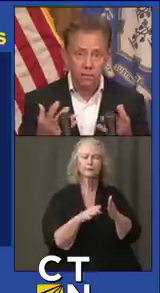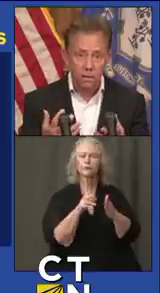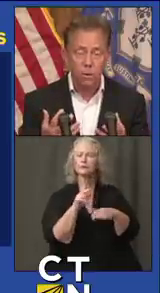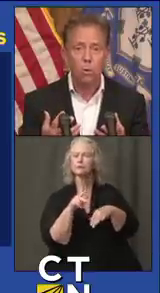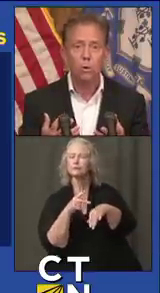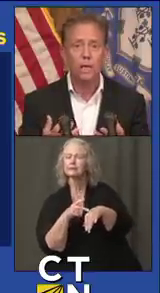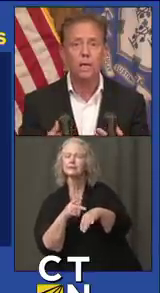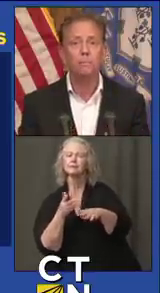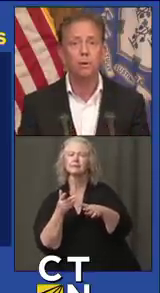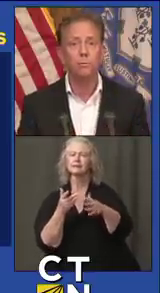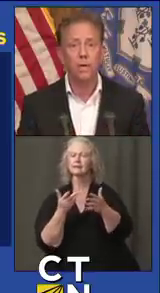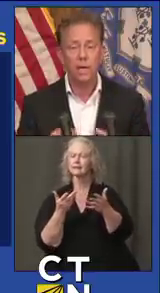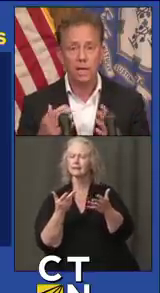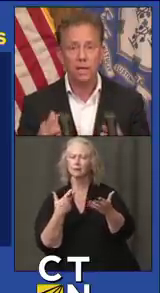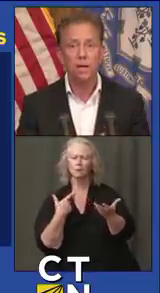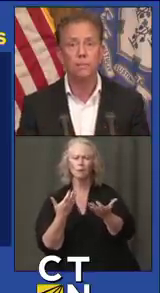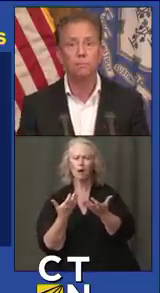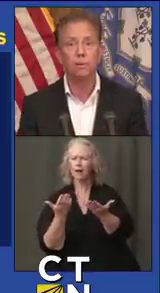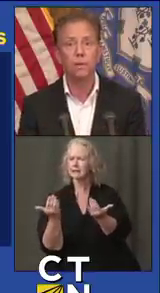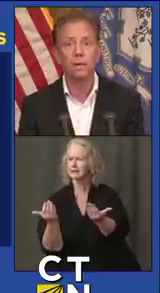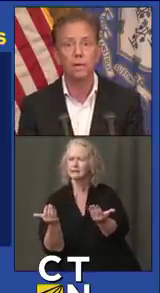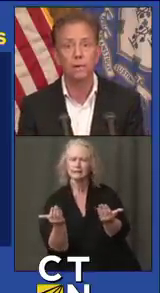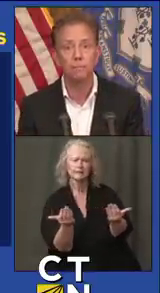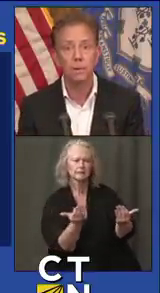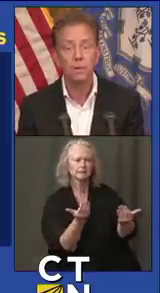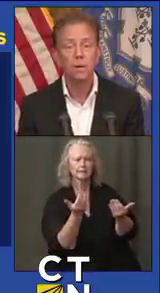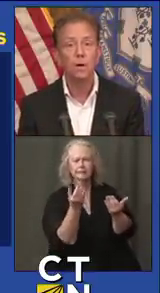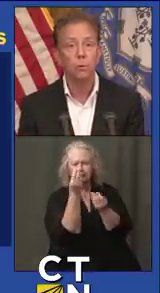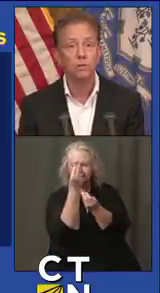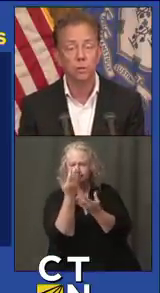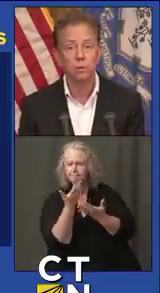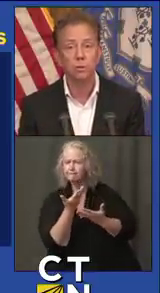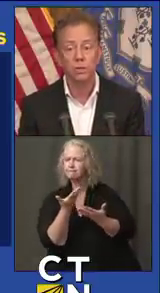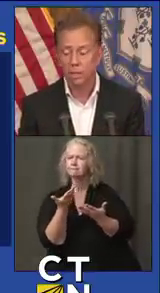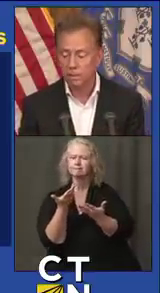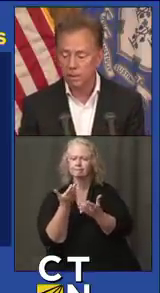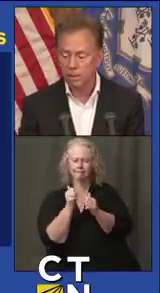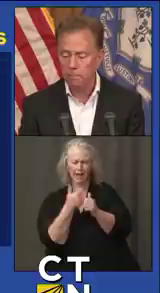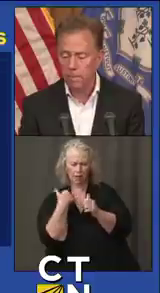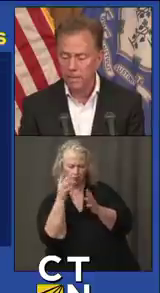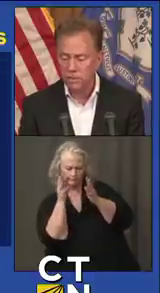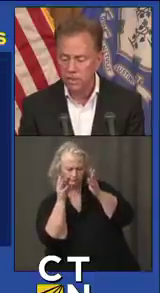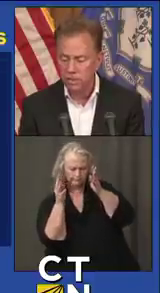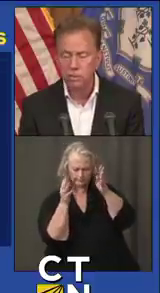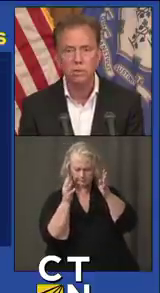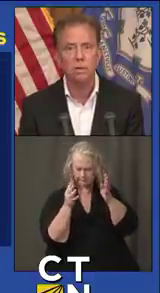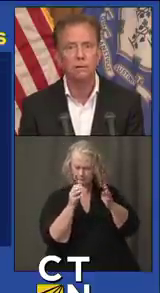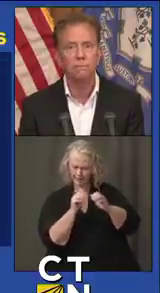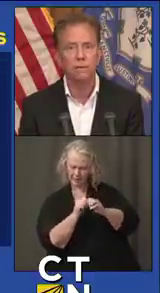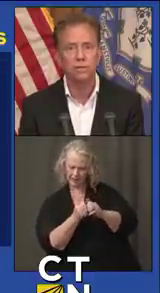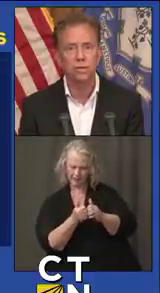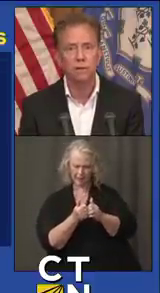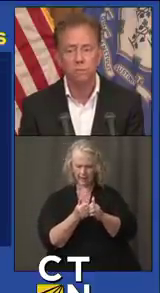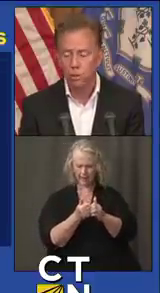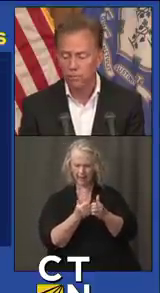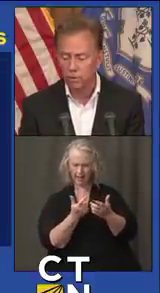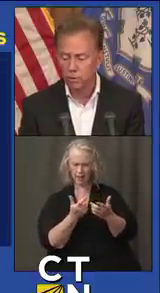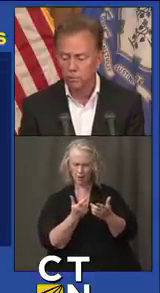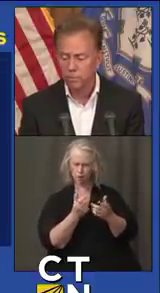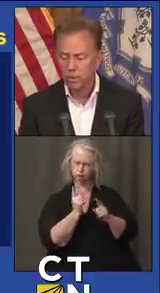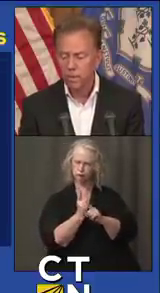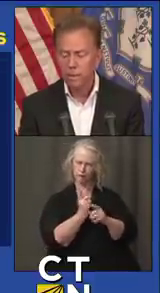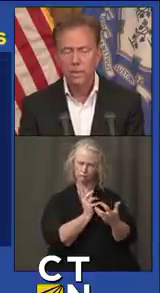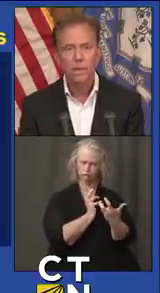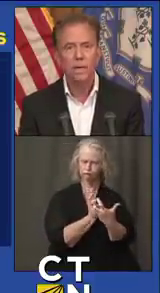getting all the input we can to come up with a solution that makes sense for each and every one of